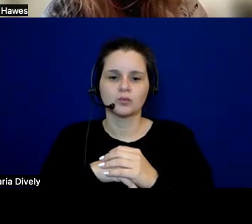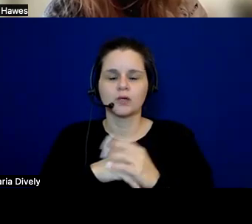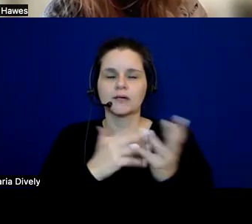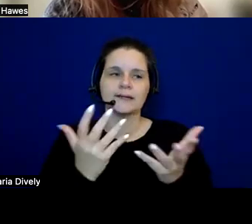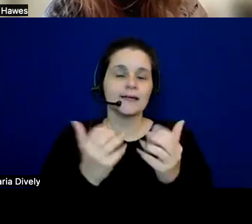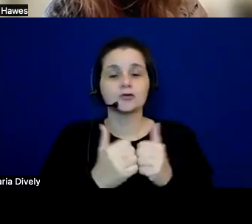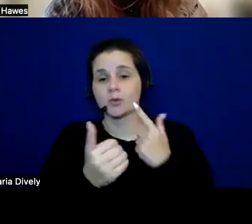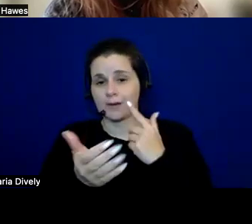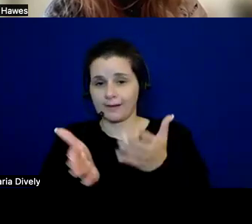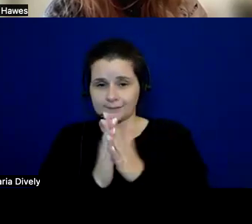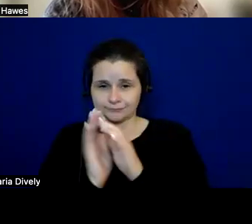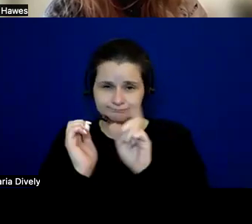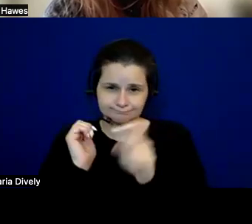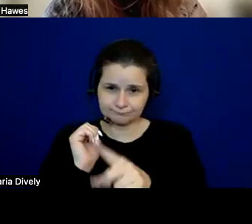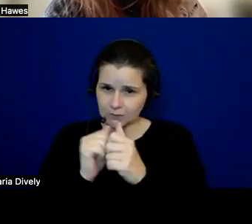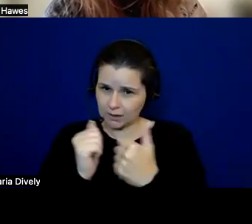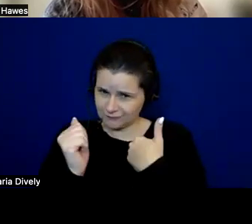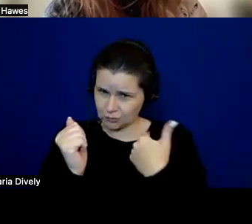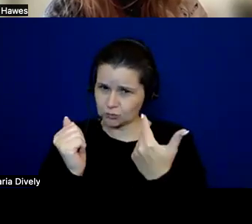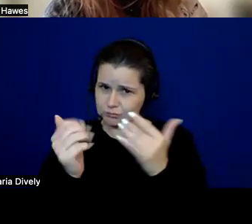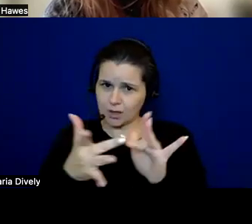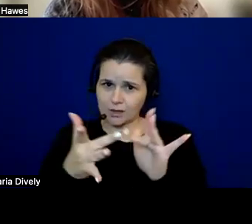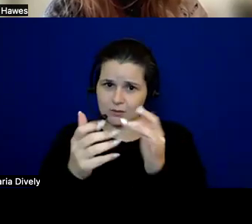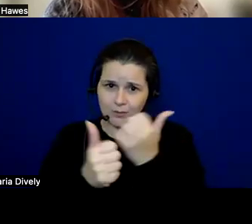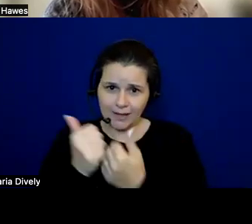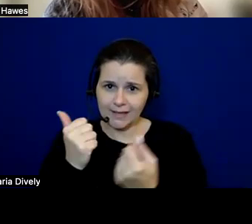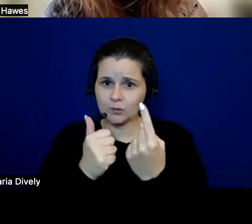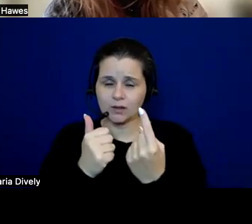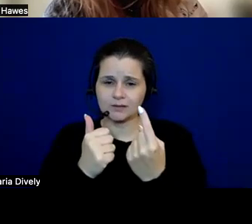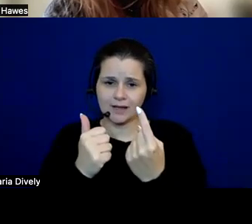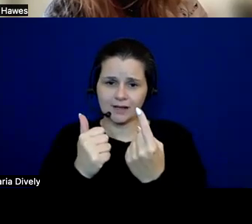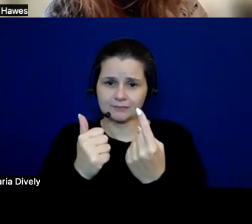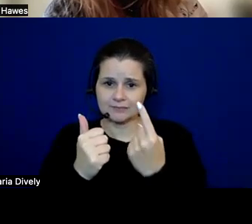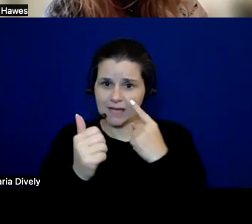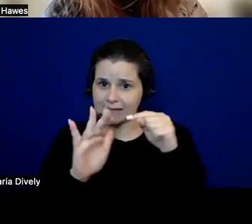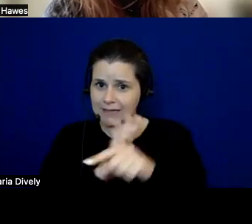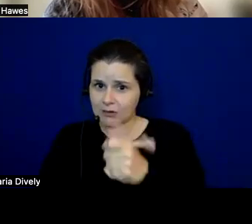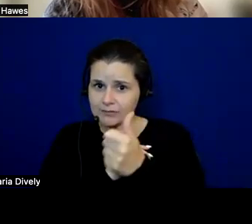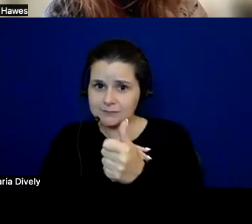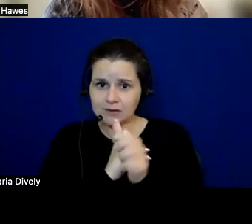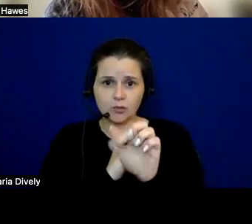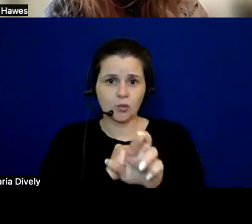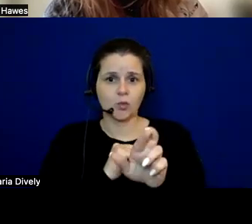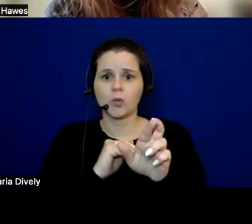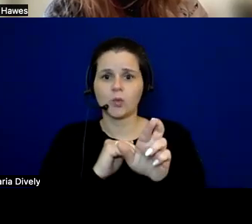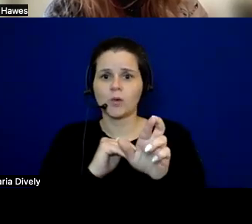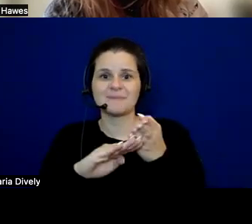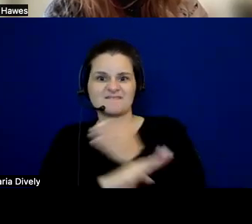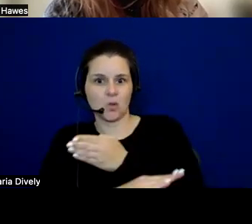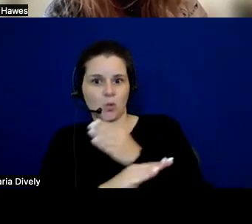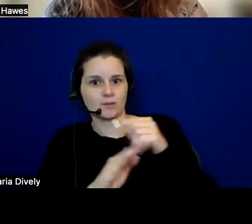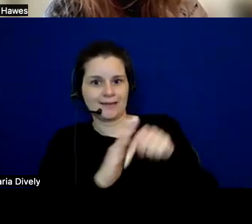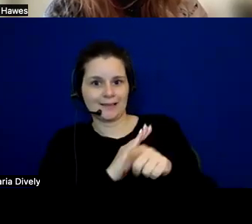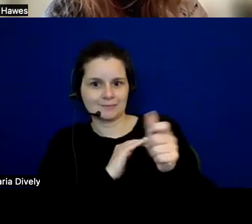so I asked her, I like, have you come into contact with anybody who has killed themselves or before they killed themselves